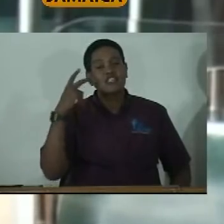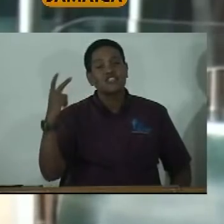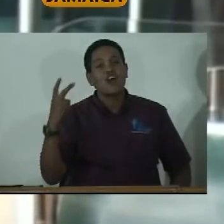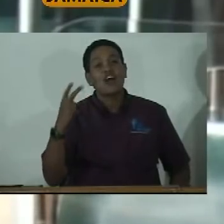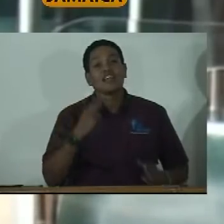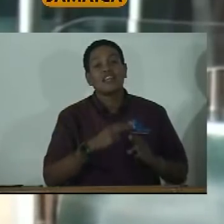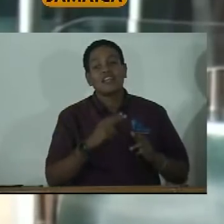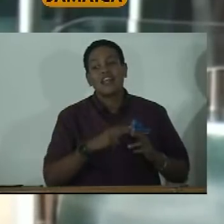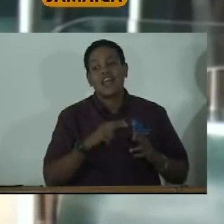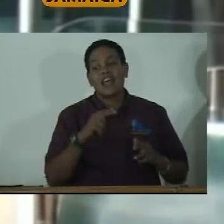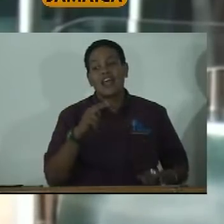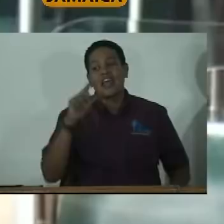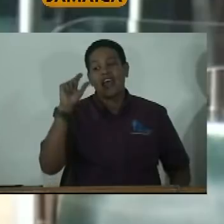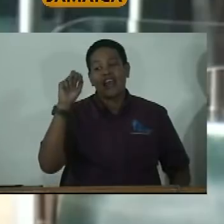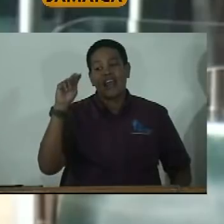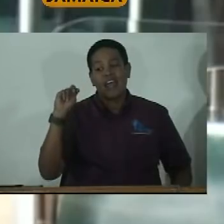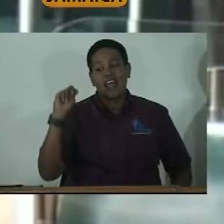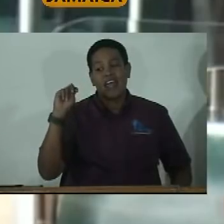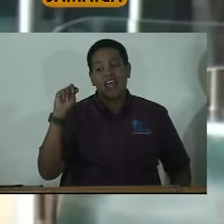LAN-A.